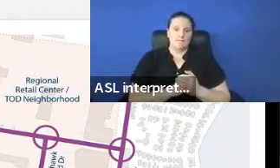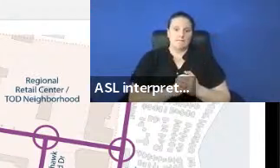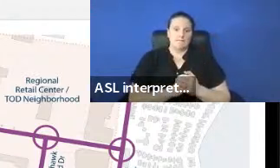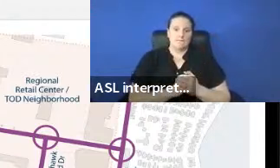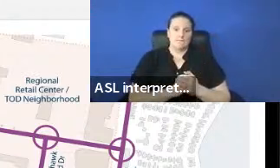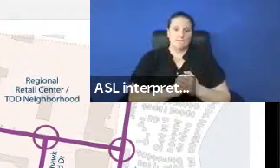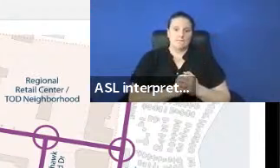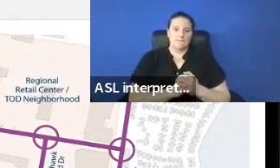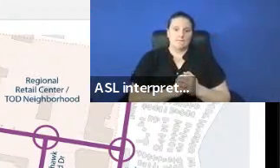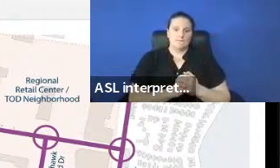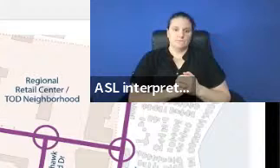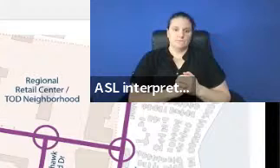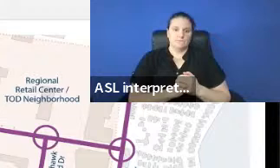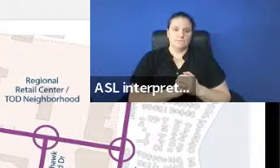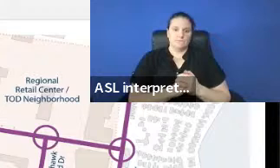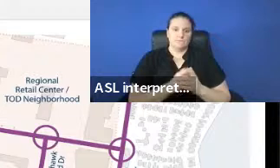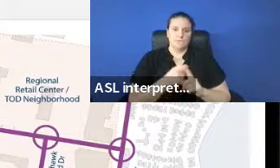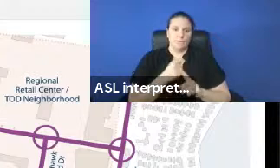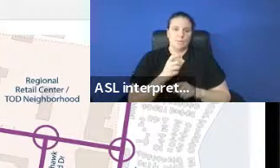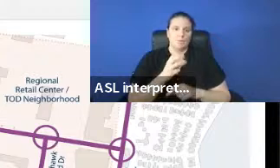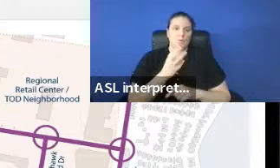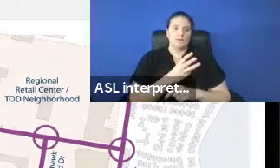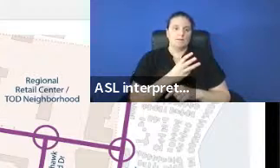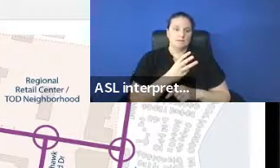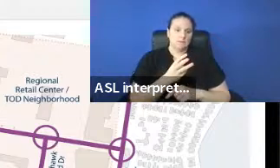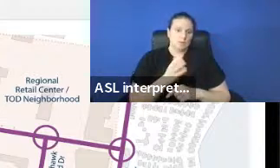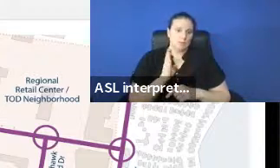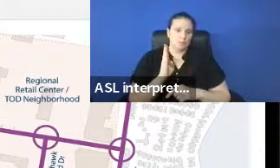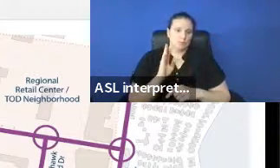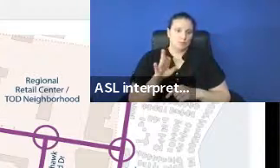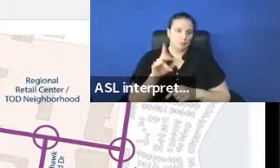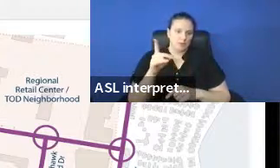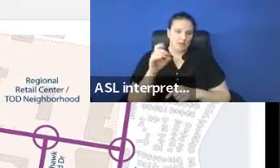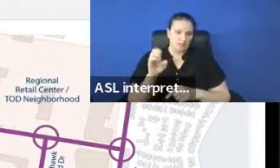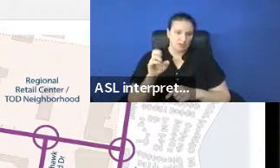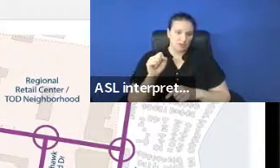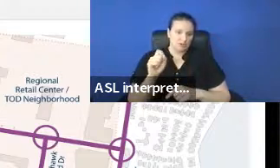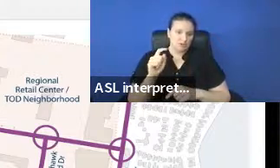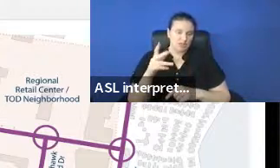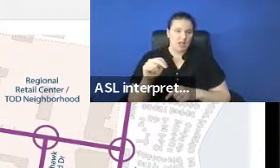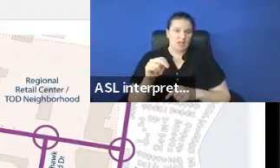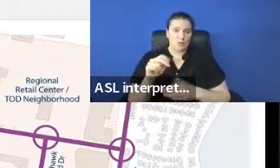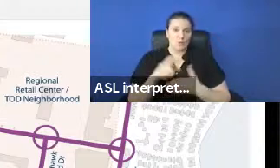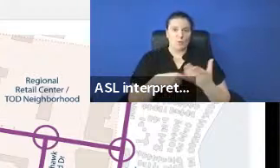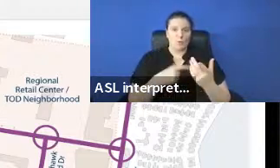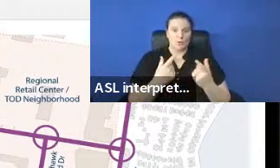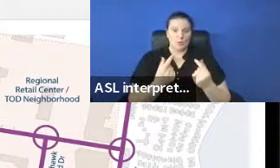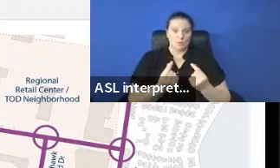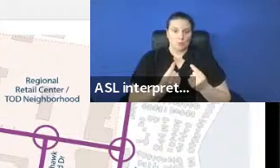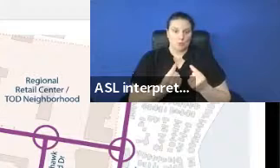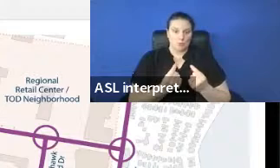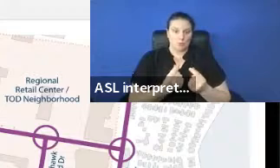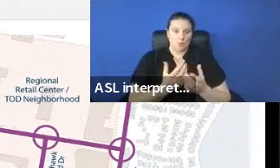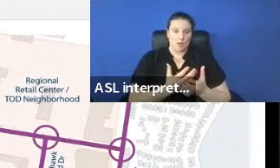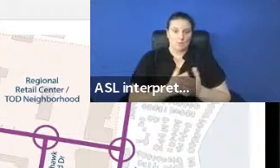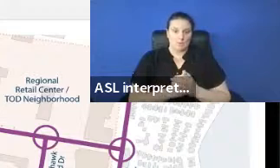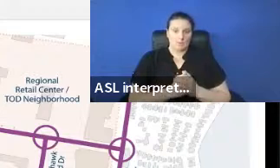from the west end of Bridgeton, what you would have to do